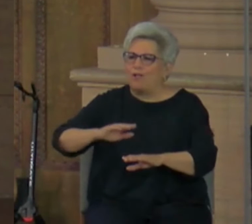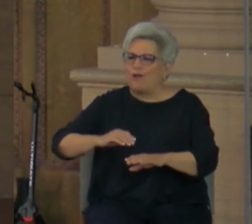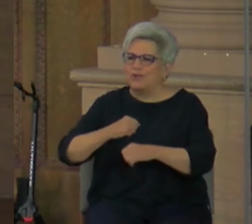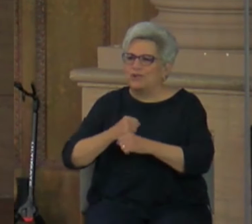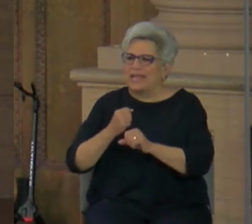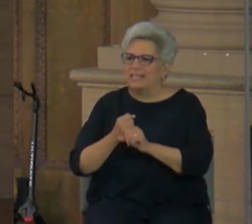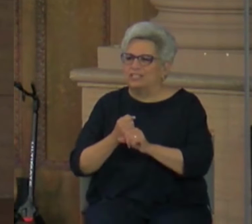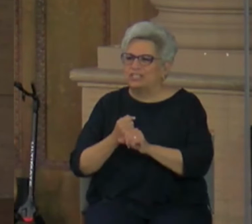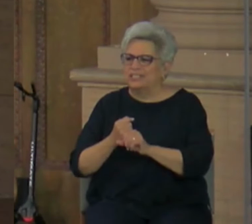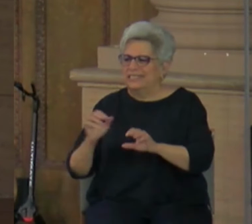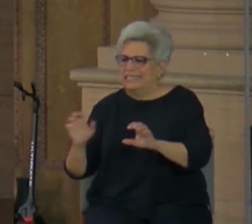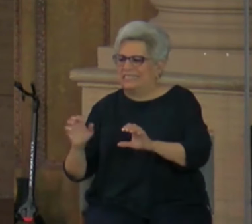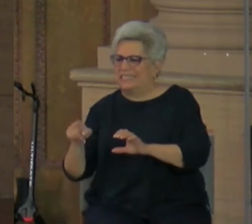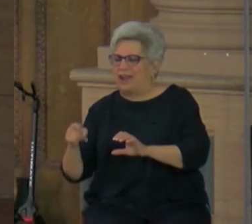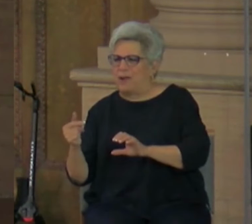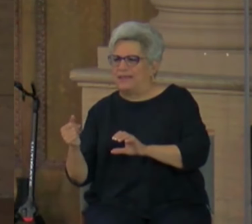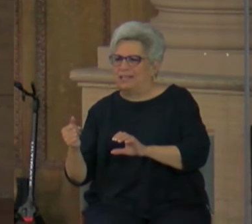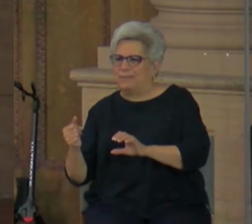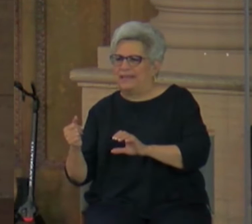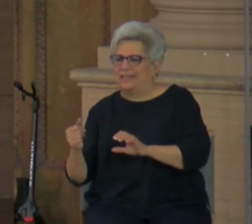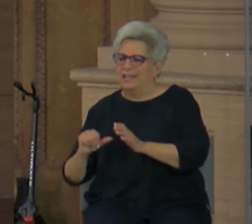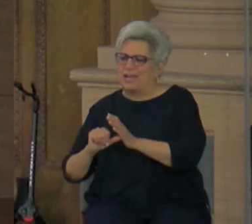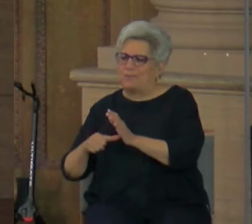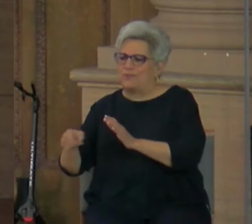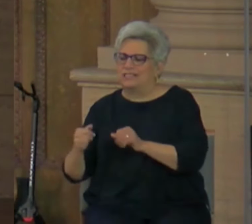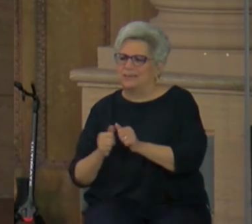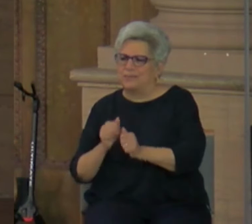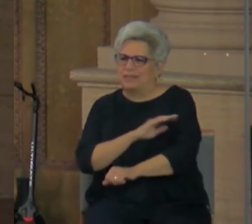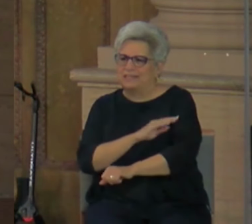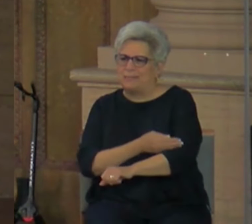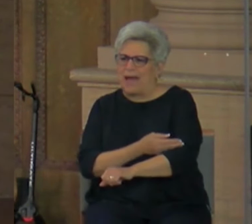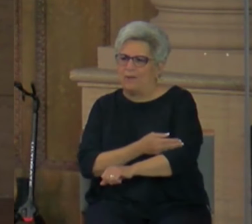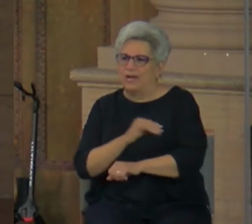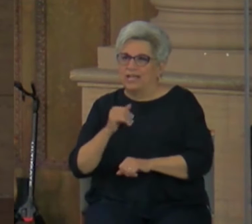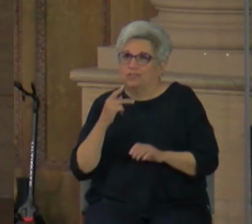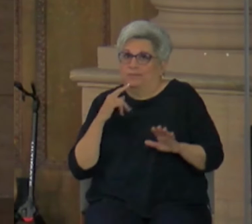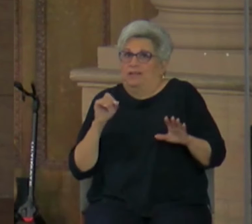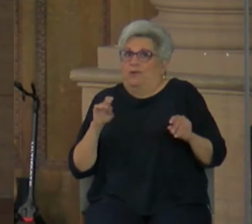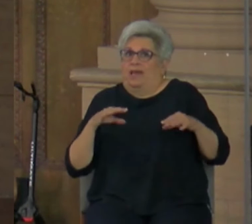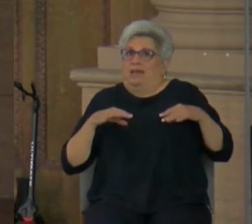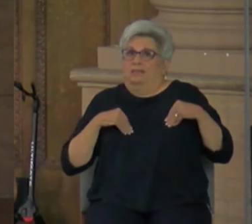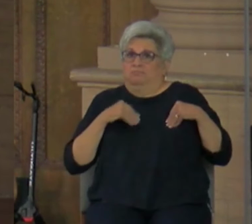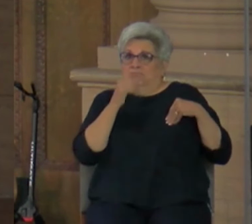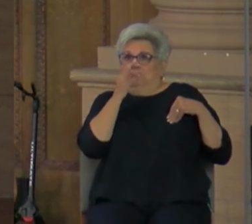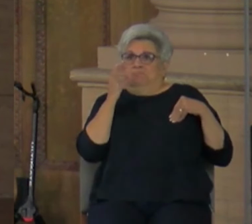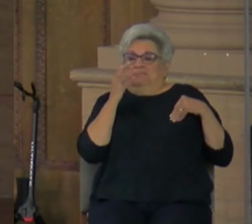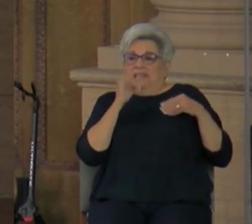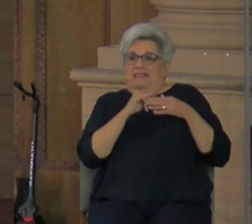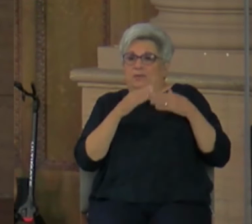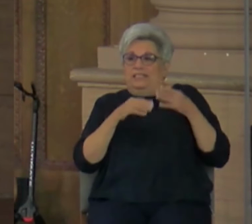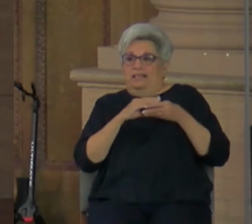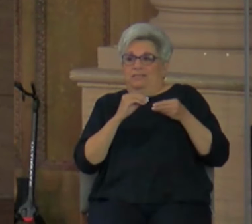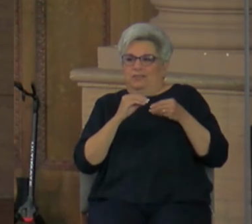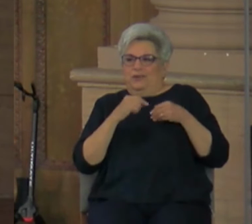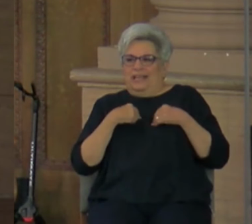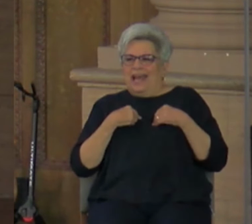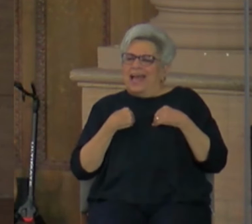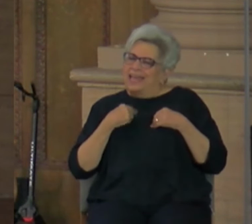by thundering from the storm. He impressed Job with his power, and Job said, "All right, I'll be quiet," and that was the end of the story.